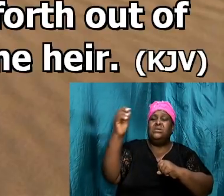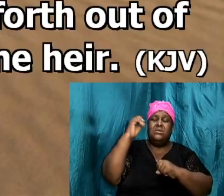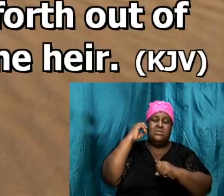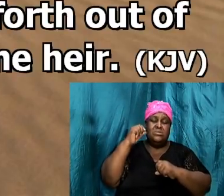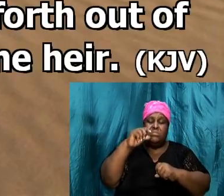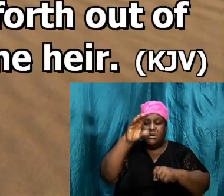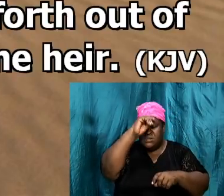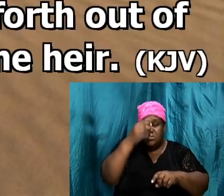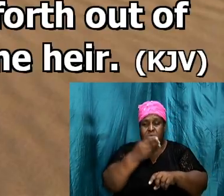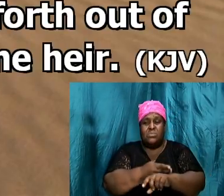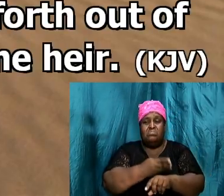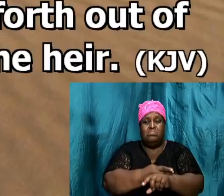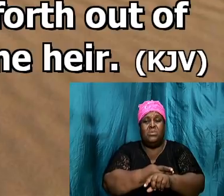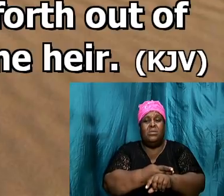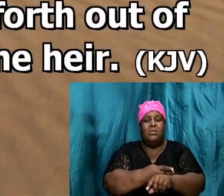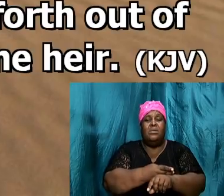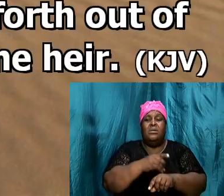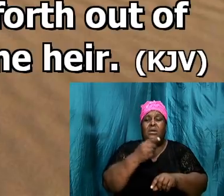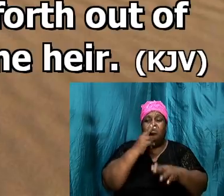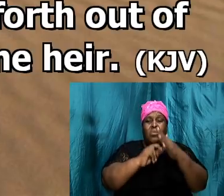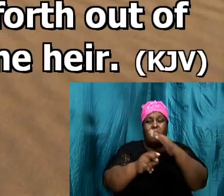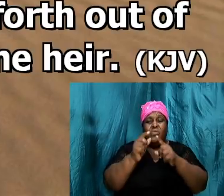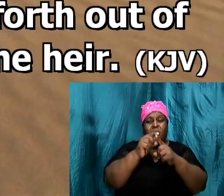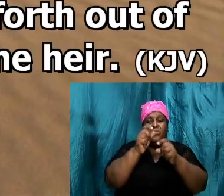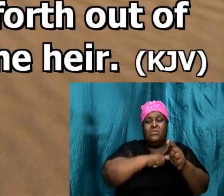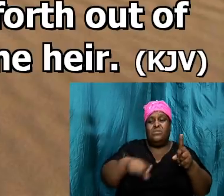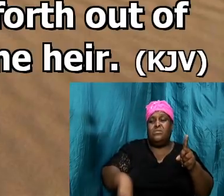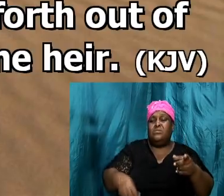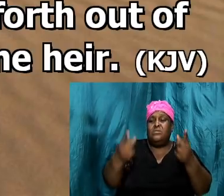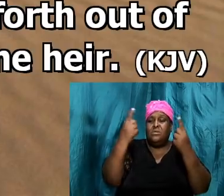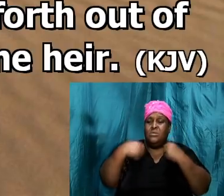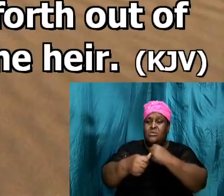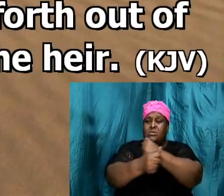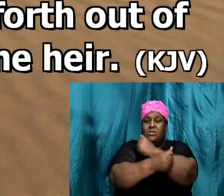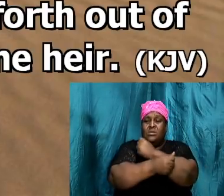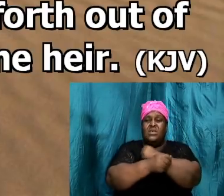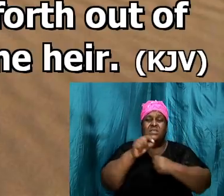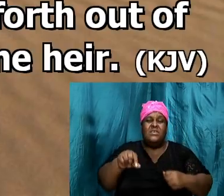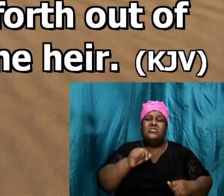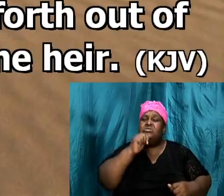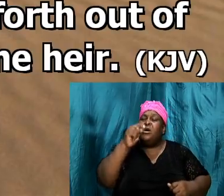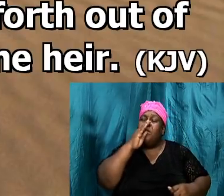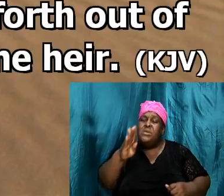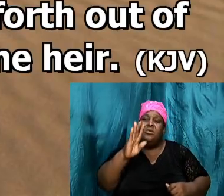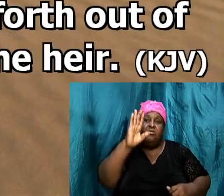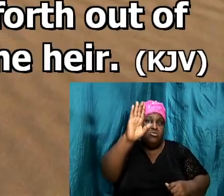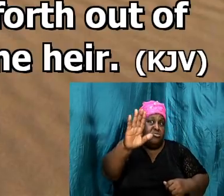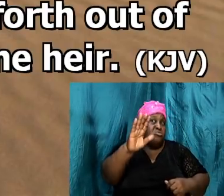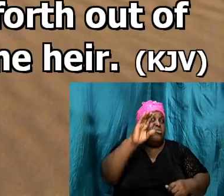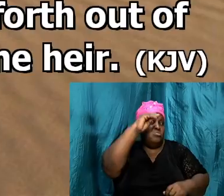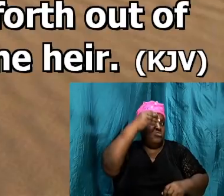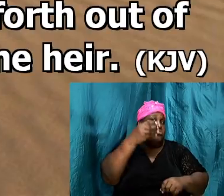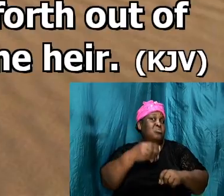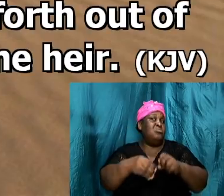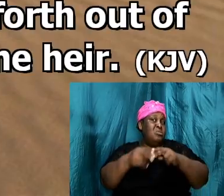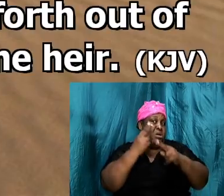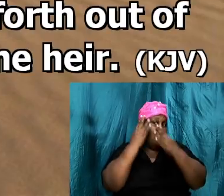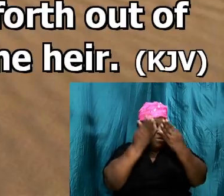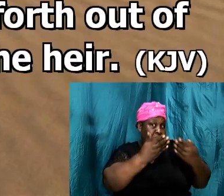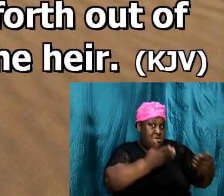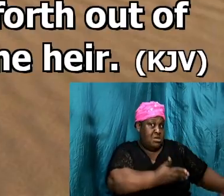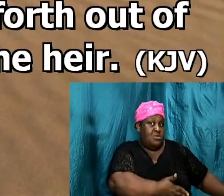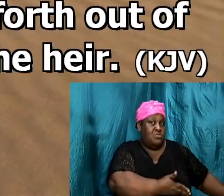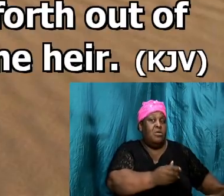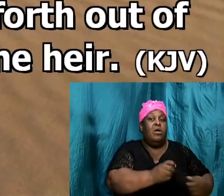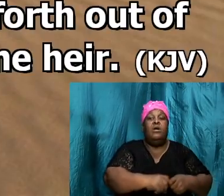And behold, the word of the Lord came unto him, saying, This shall not be thine here, but he that shall come forth